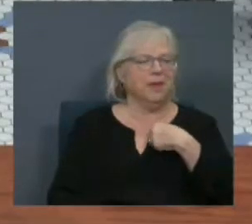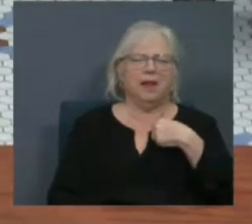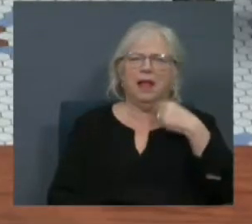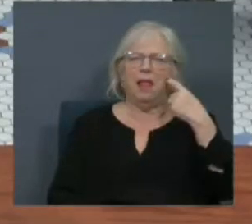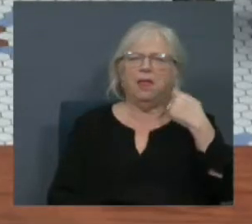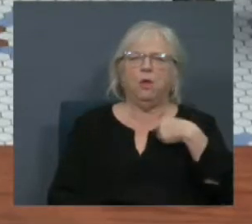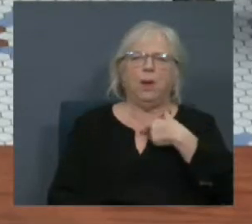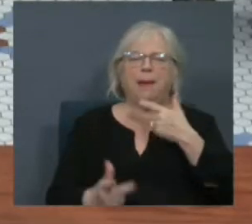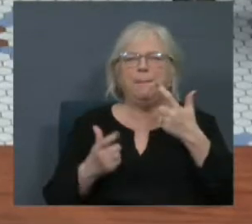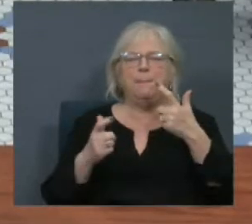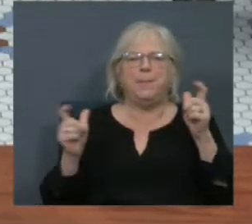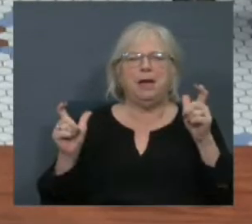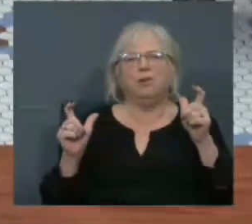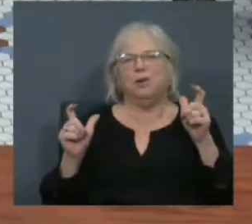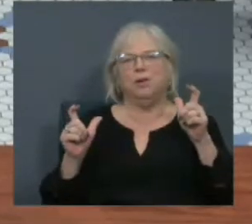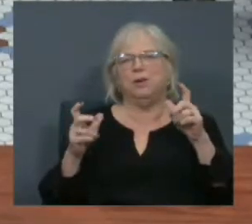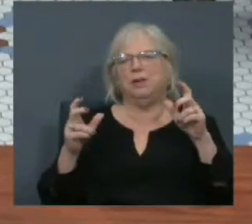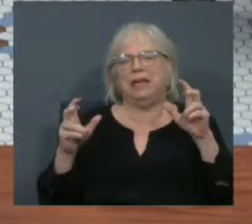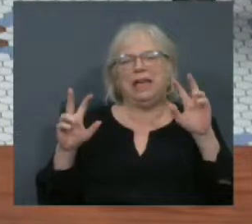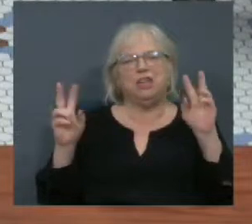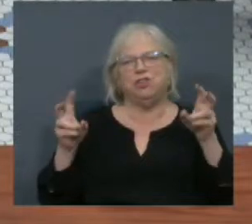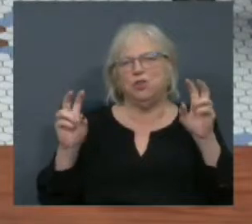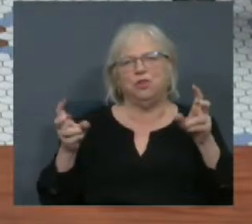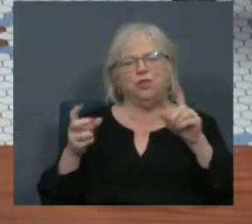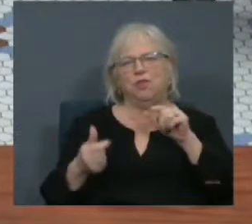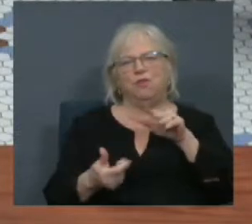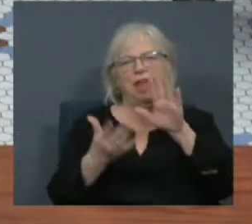we have bigger fish to fry. I really do.